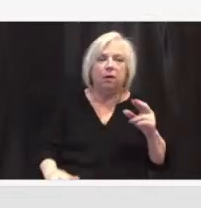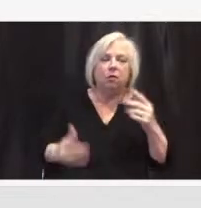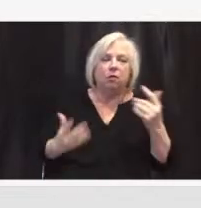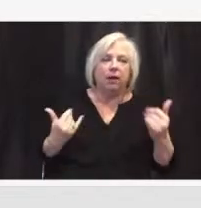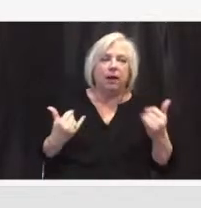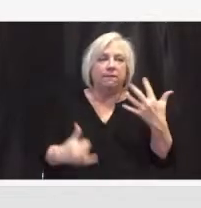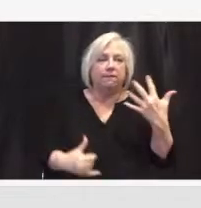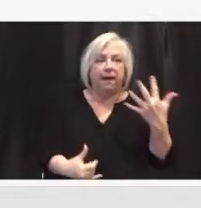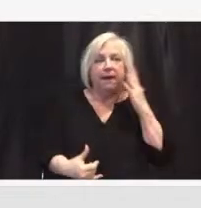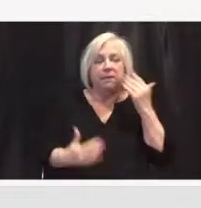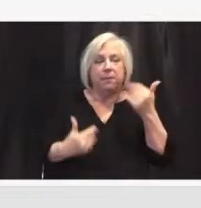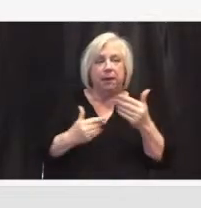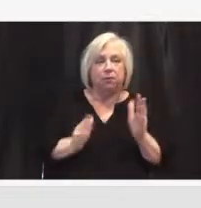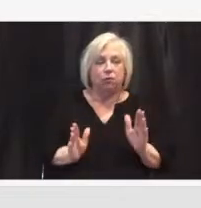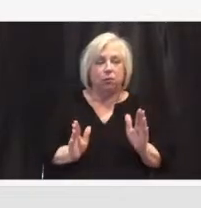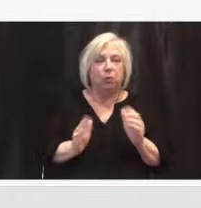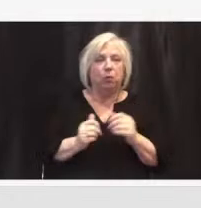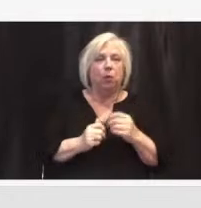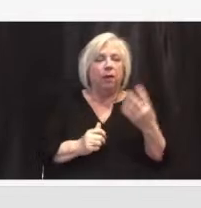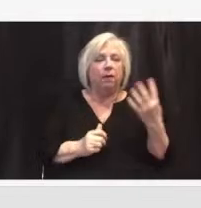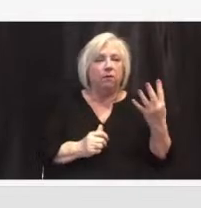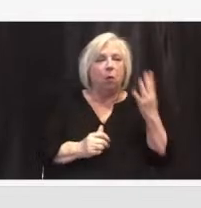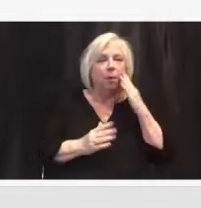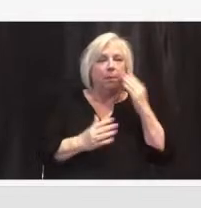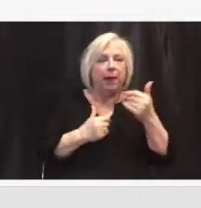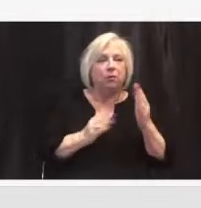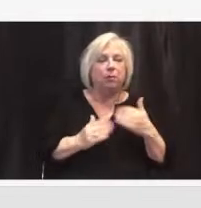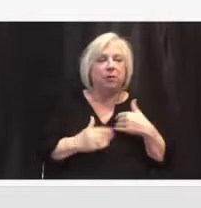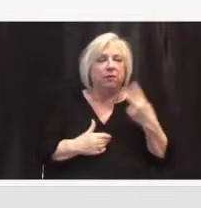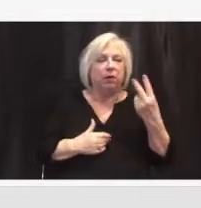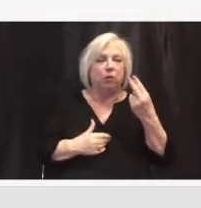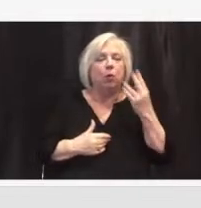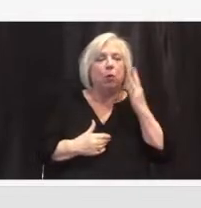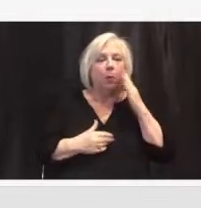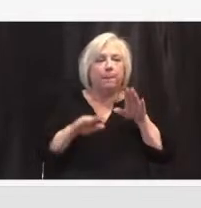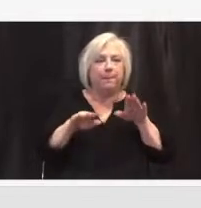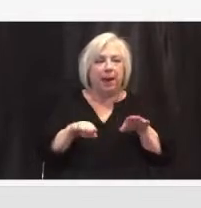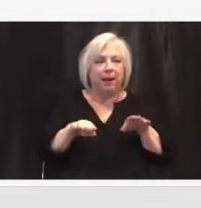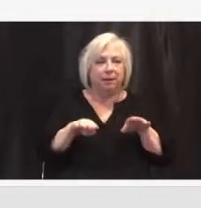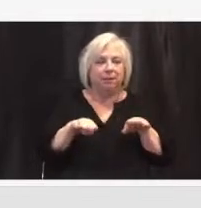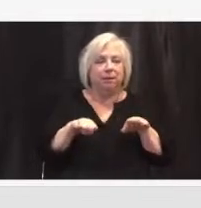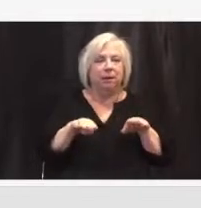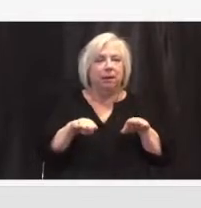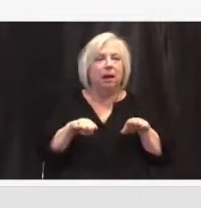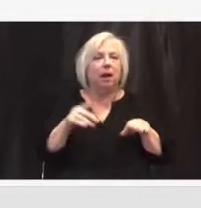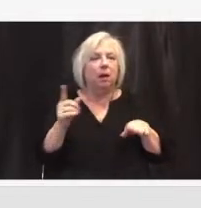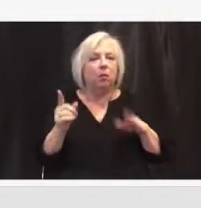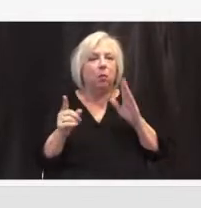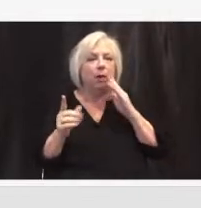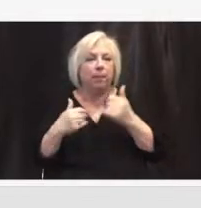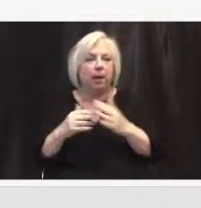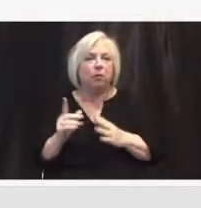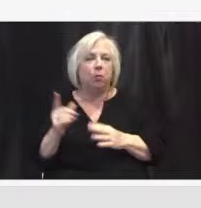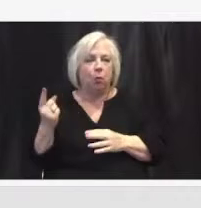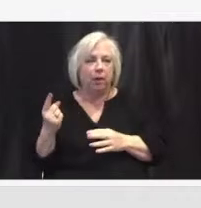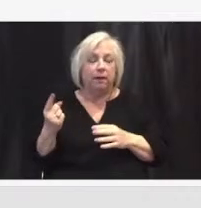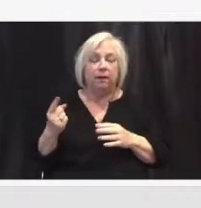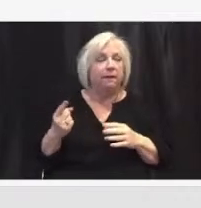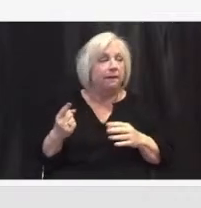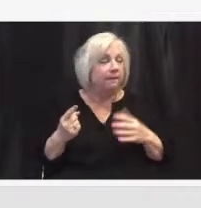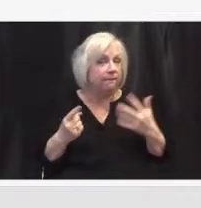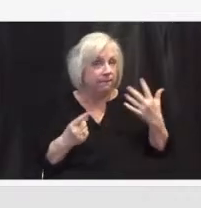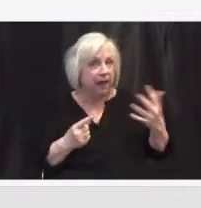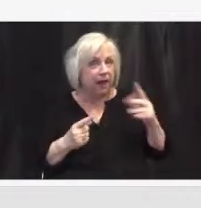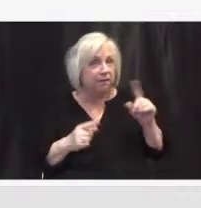with 4 of the bedrooms having 2 beds, and 1 bedroom only 1. 5 single beds and